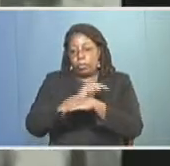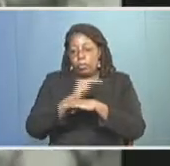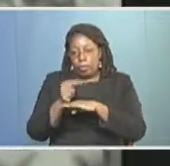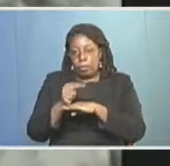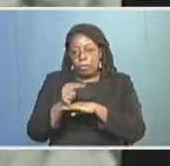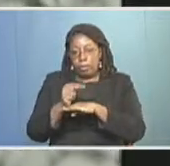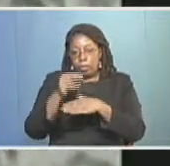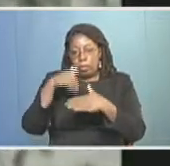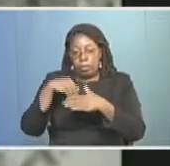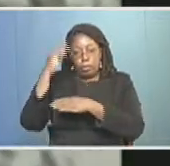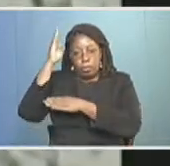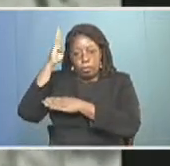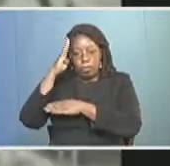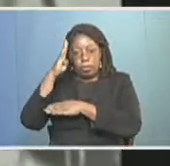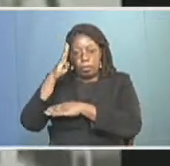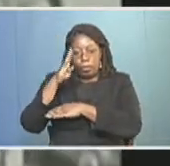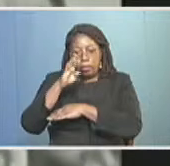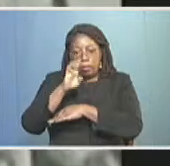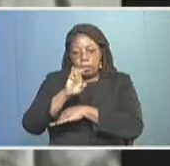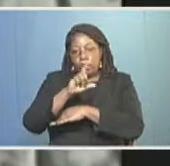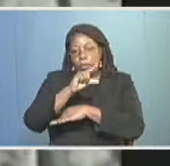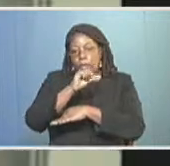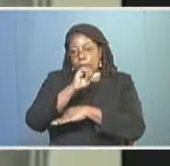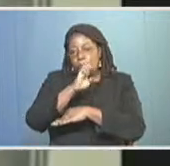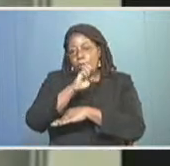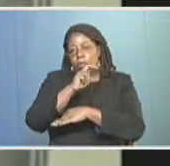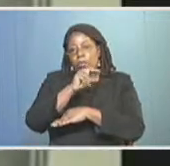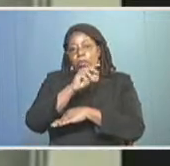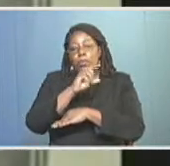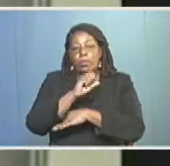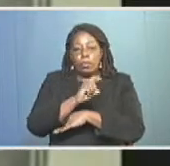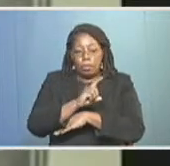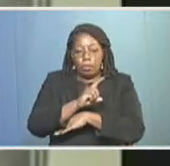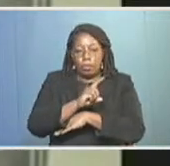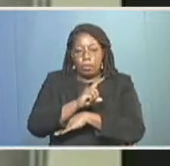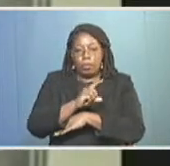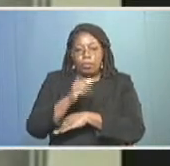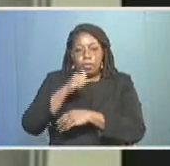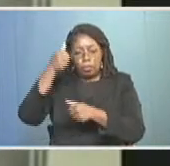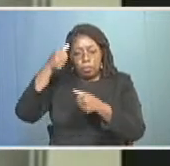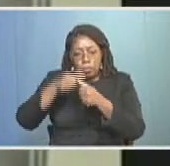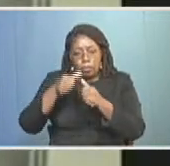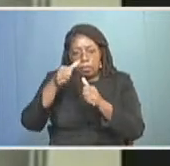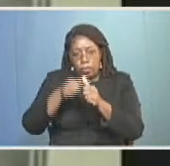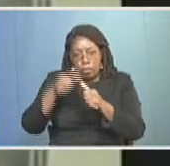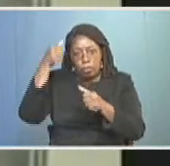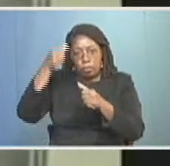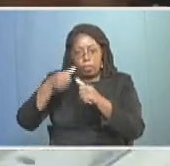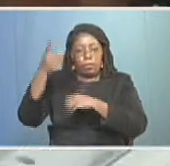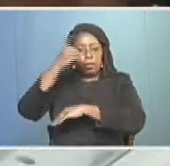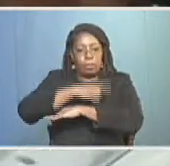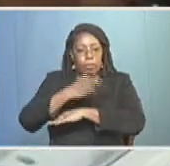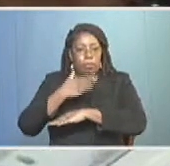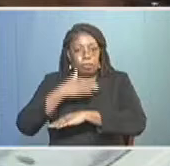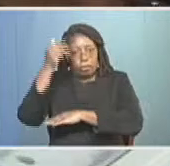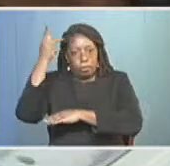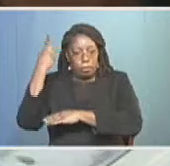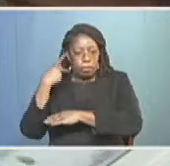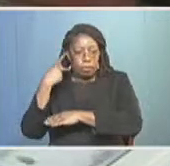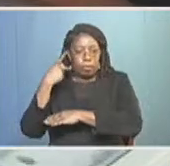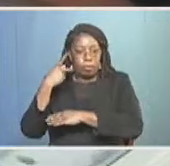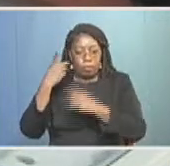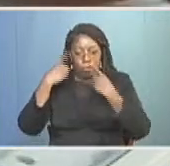and I can recall, every Remembrance Day, my parents would dress up in